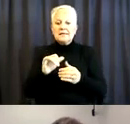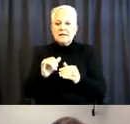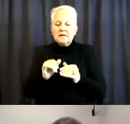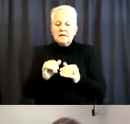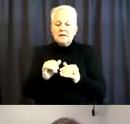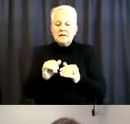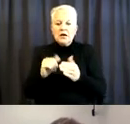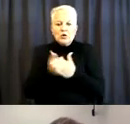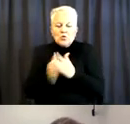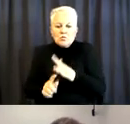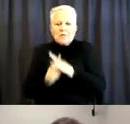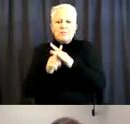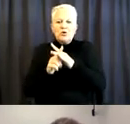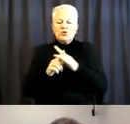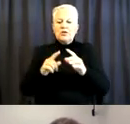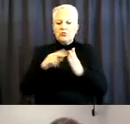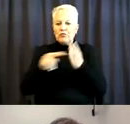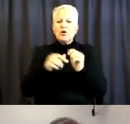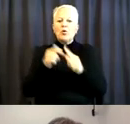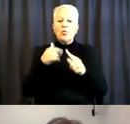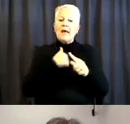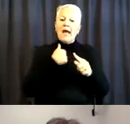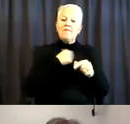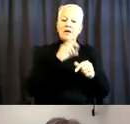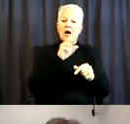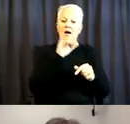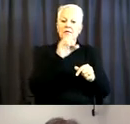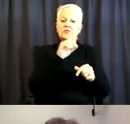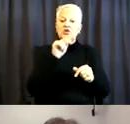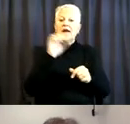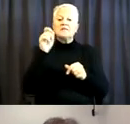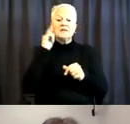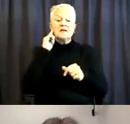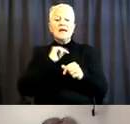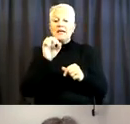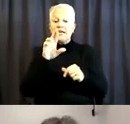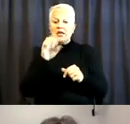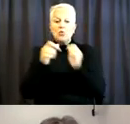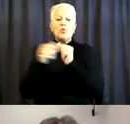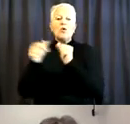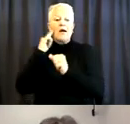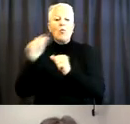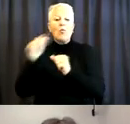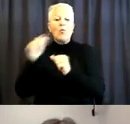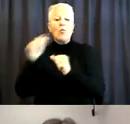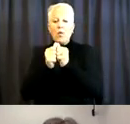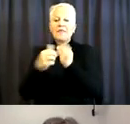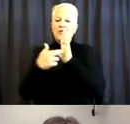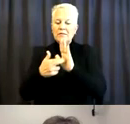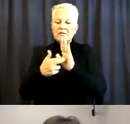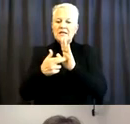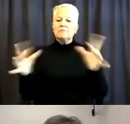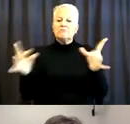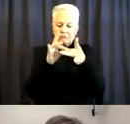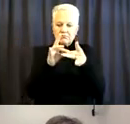we often pair an object cue with an appropriate symbolic representation and exposes the learner to reading. And that's been